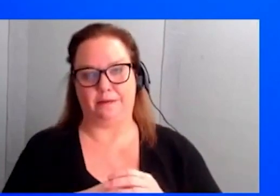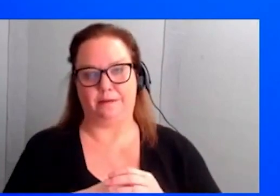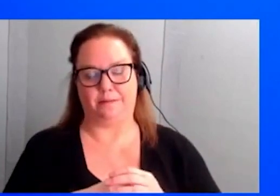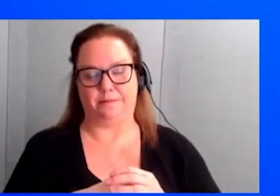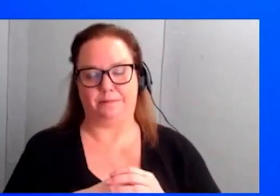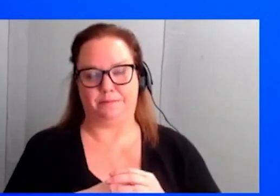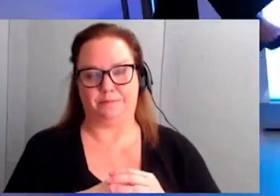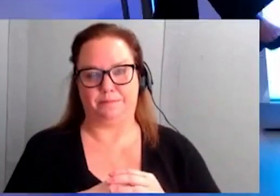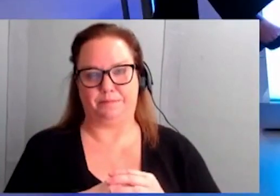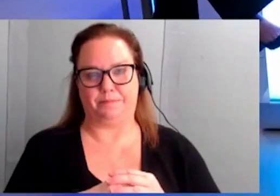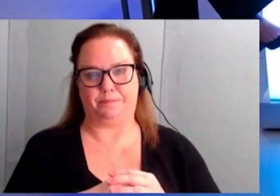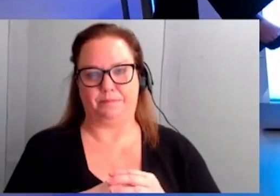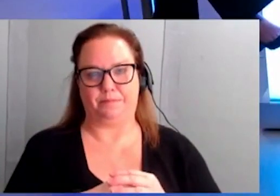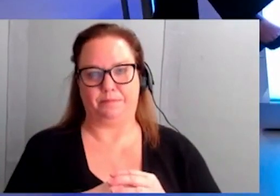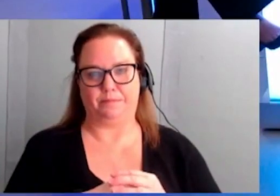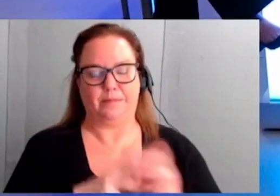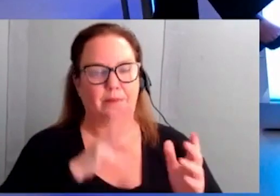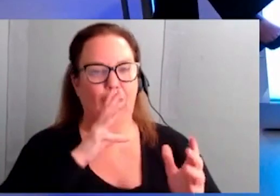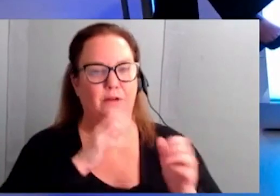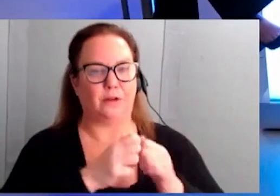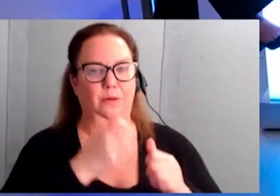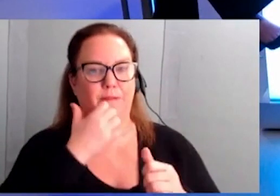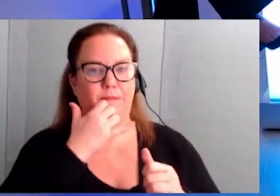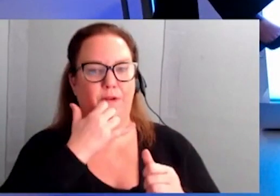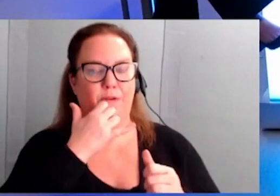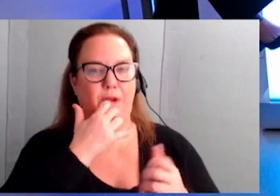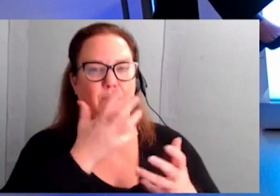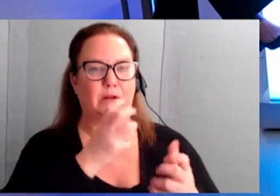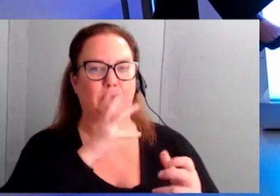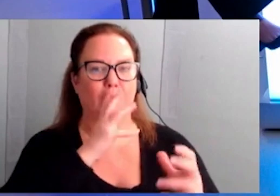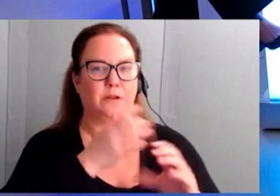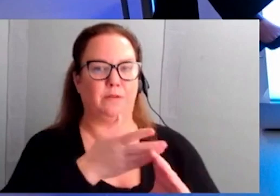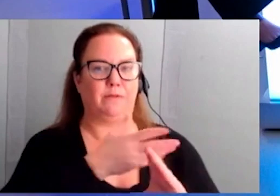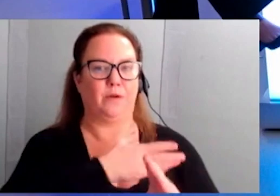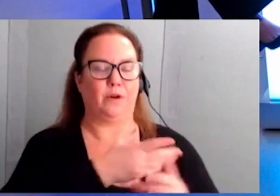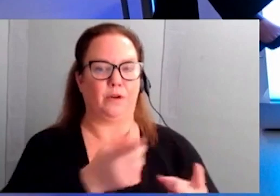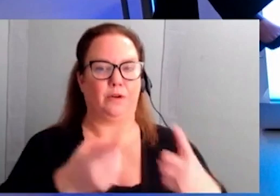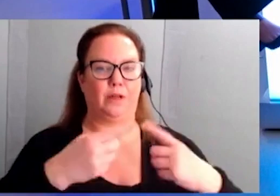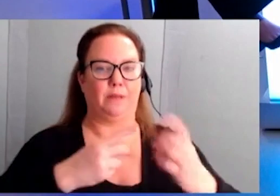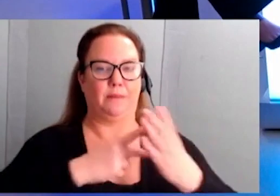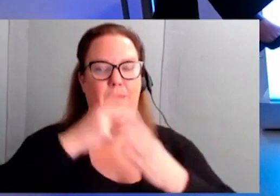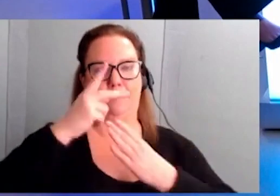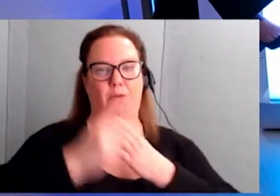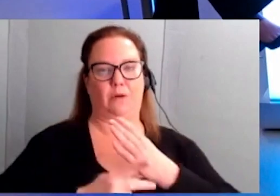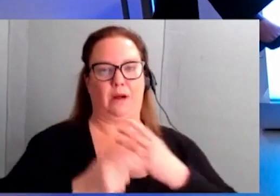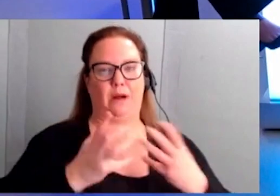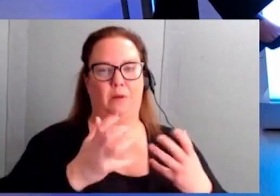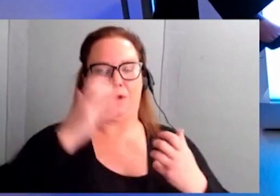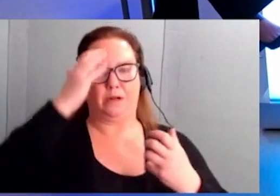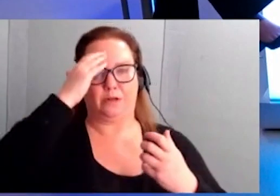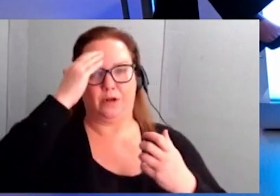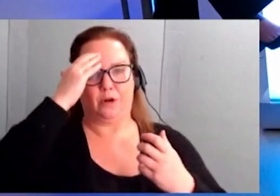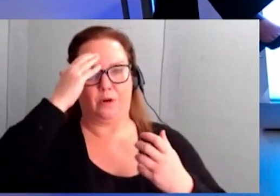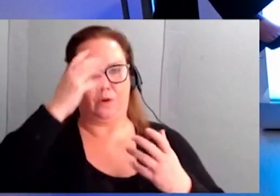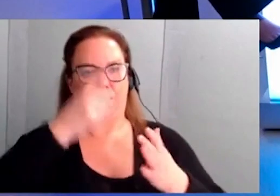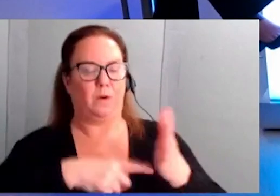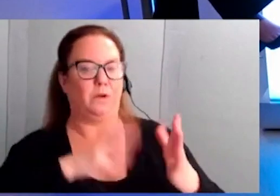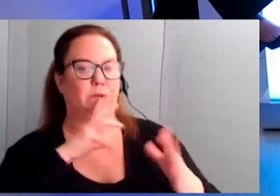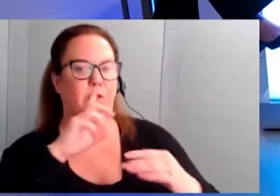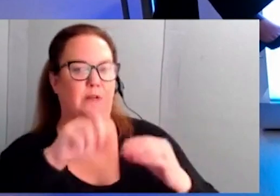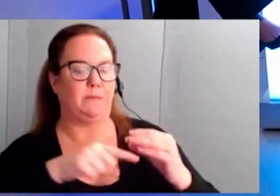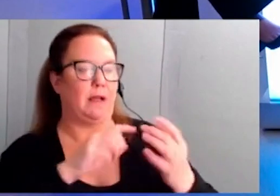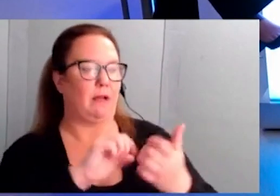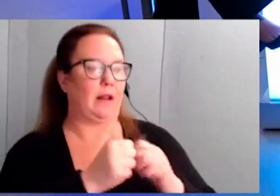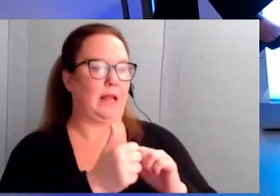When I talked to you on the phone, I asked you, I said, I wanted to talk to you before you came on our program because I just wanted to know what you wanted to talk about and how you wanted